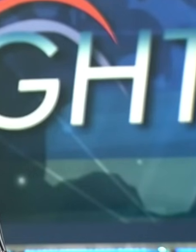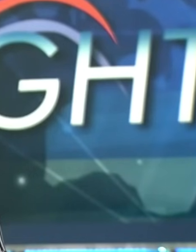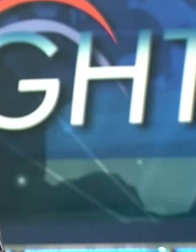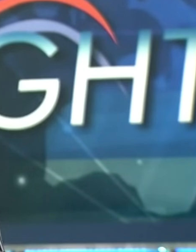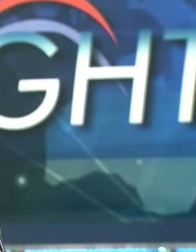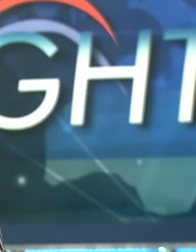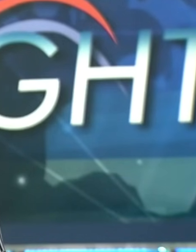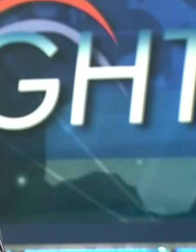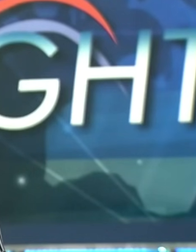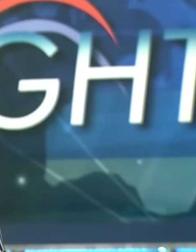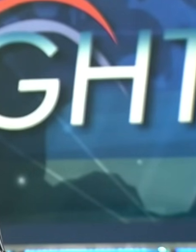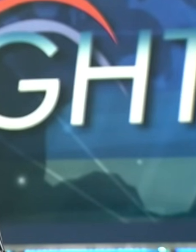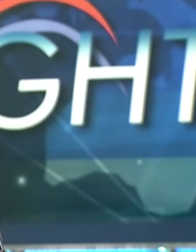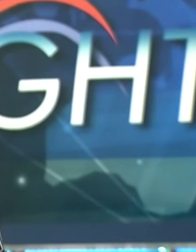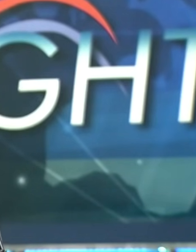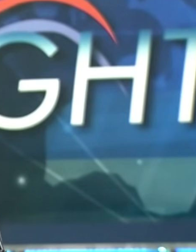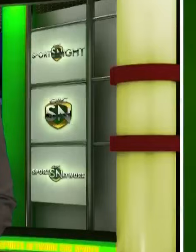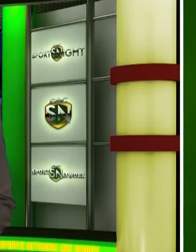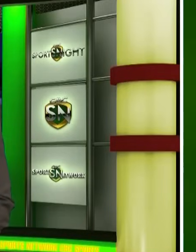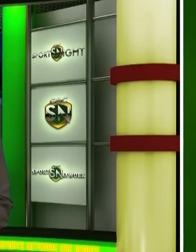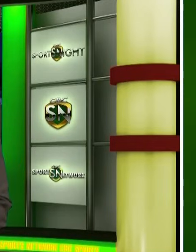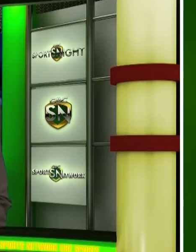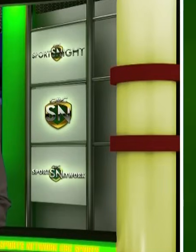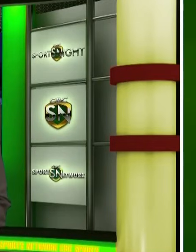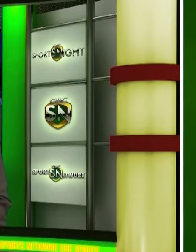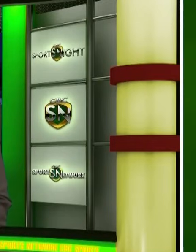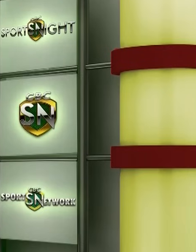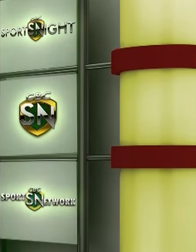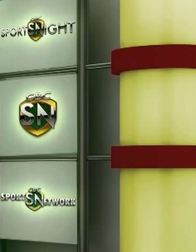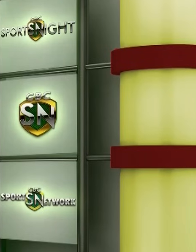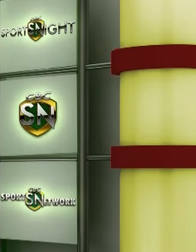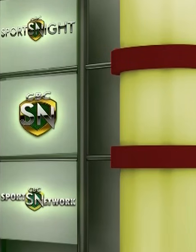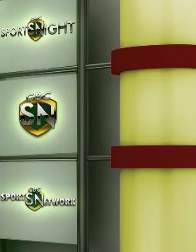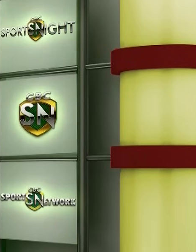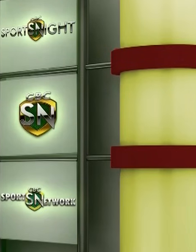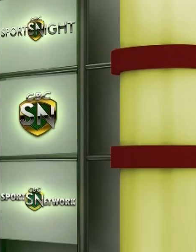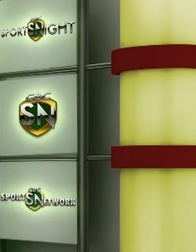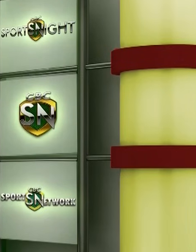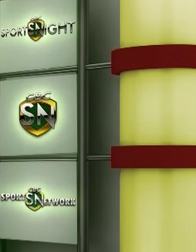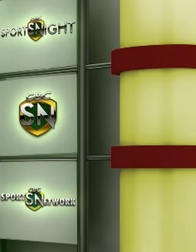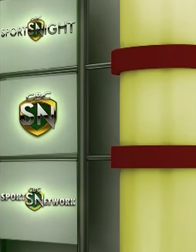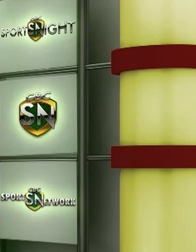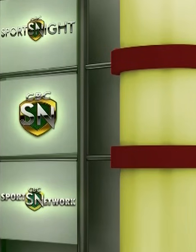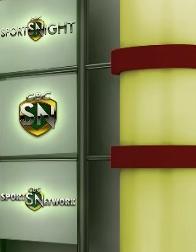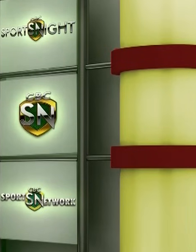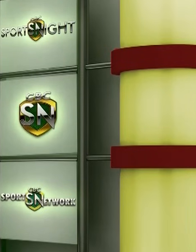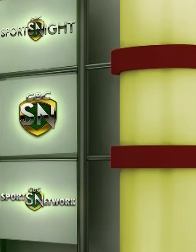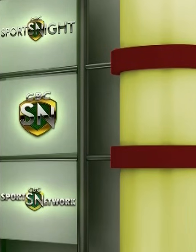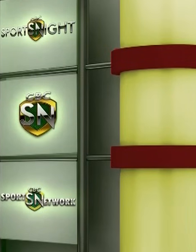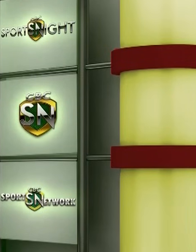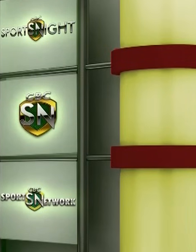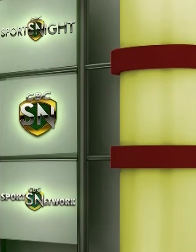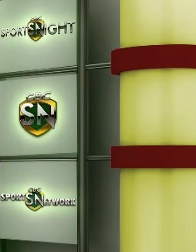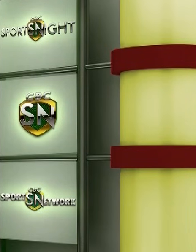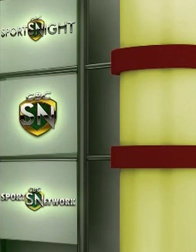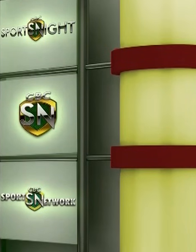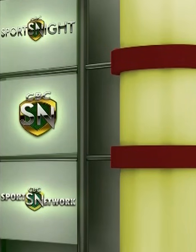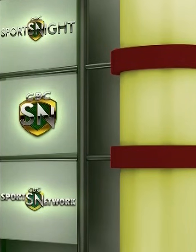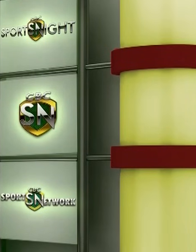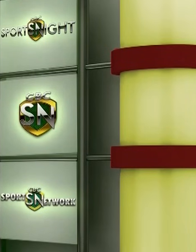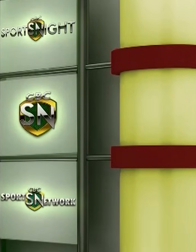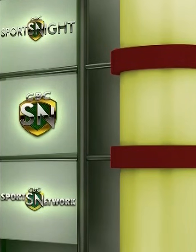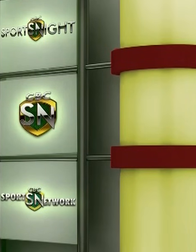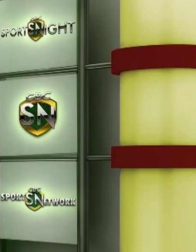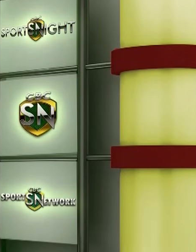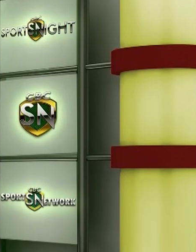It's sports time now with the best man. Yes, good evening to you, Tisha. Well, the Trinidad and Tobago Cricket Board is under investigation for alleged